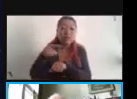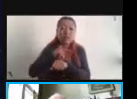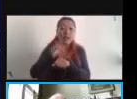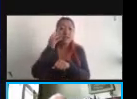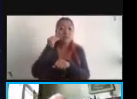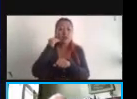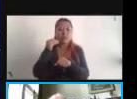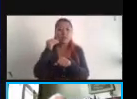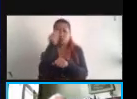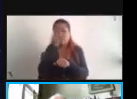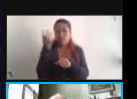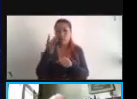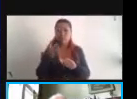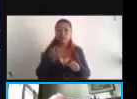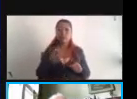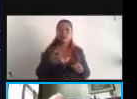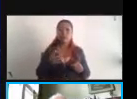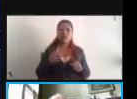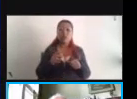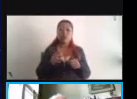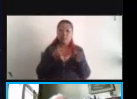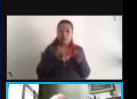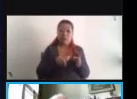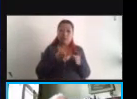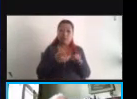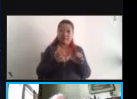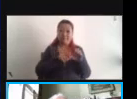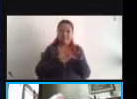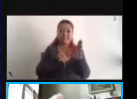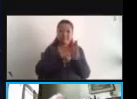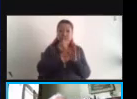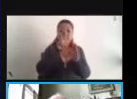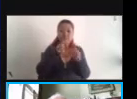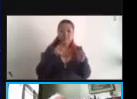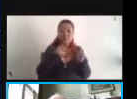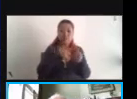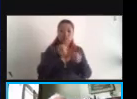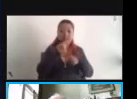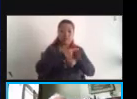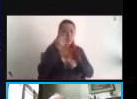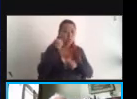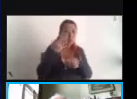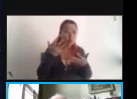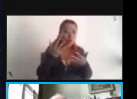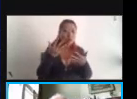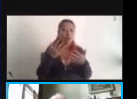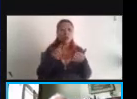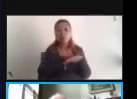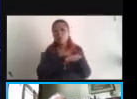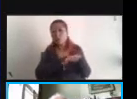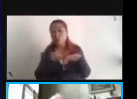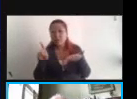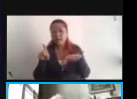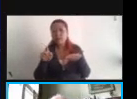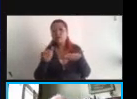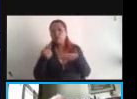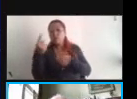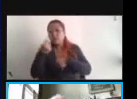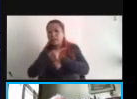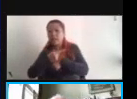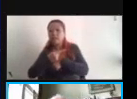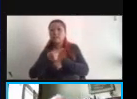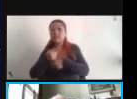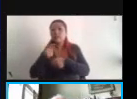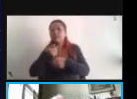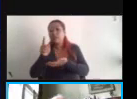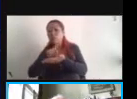first day, the first 3 days, 2 weeks, 4 weeks. It also gives you guidelines from a selection point of view of things that you need